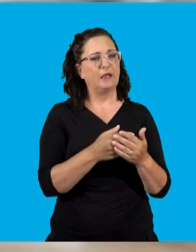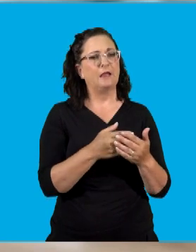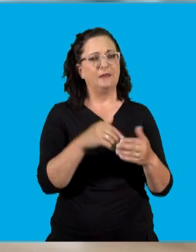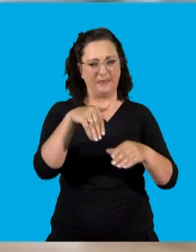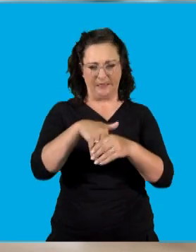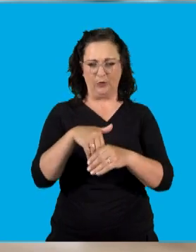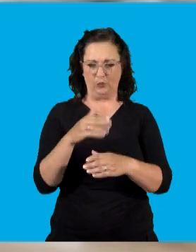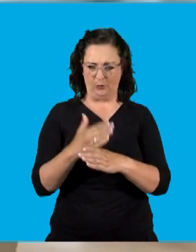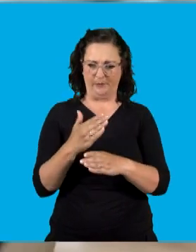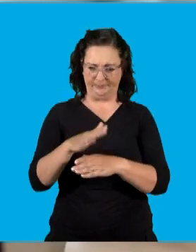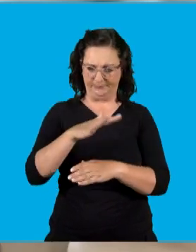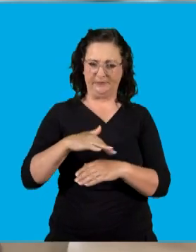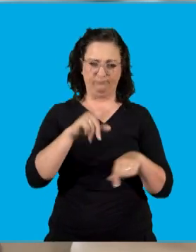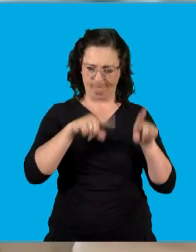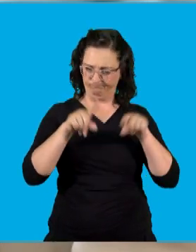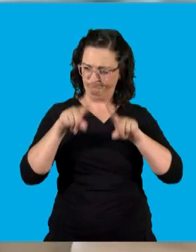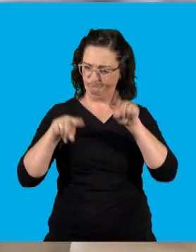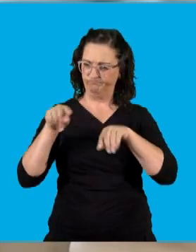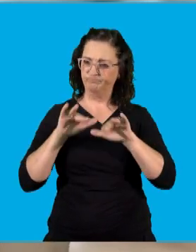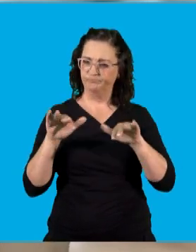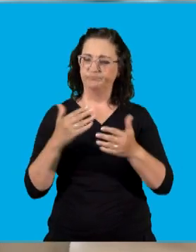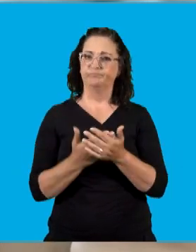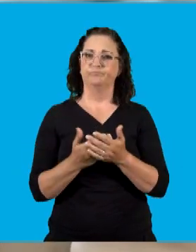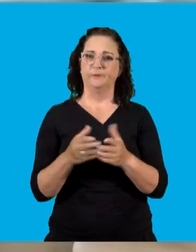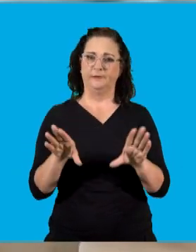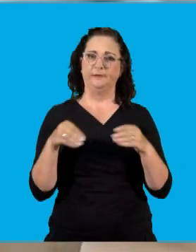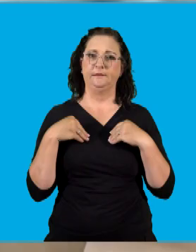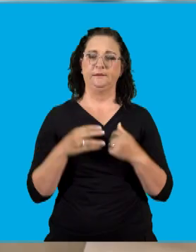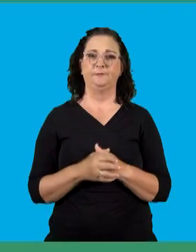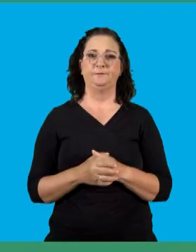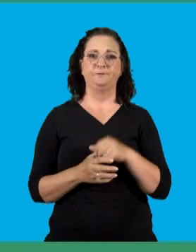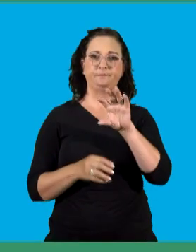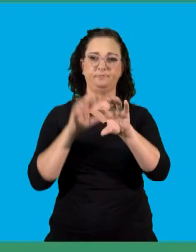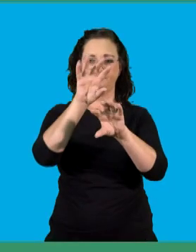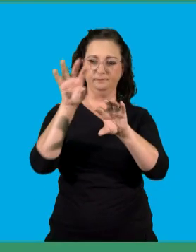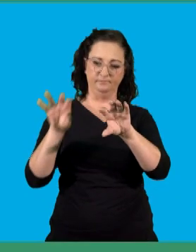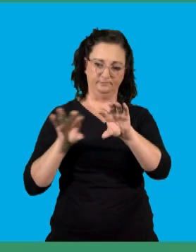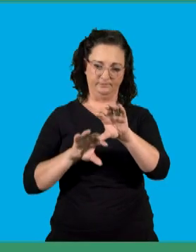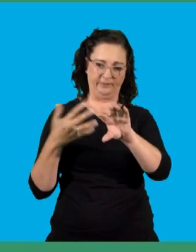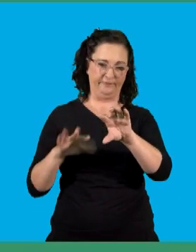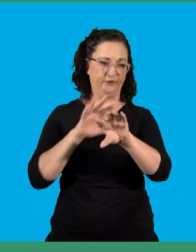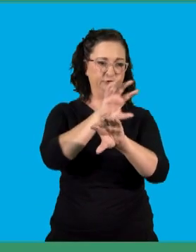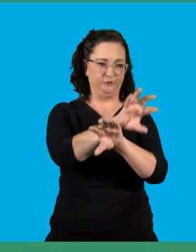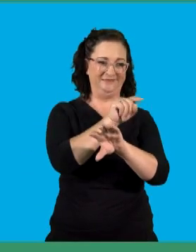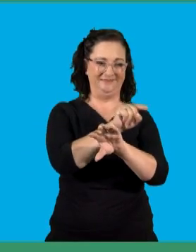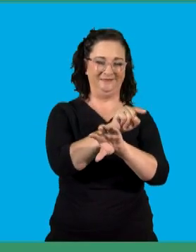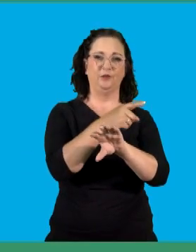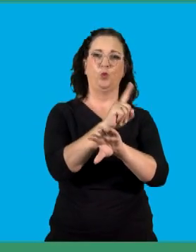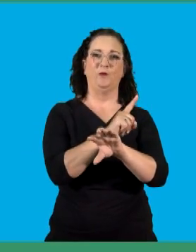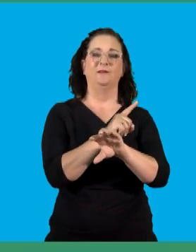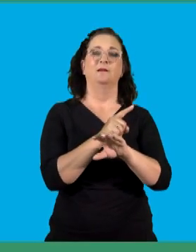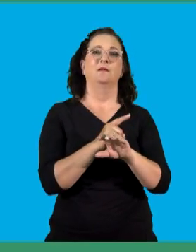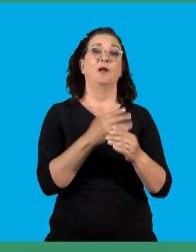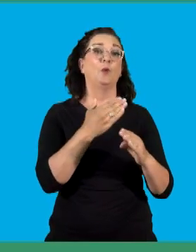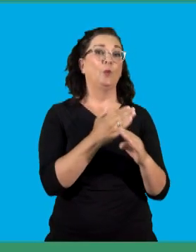diverse workforce in the workplace. Now let us look at our last concept of the lesson, which is